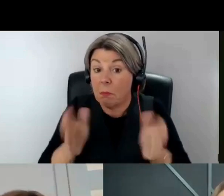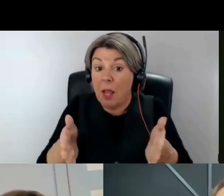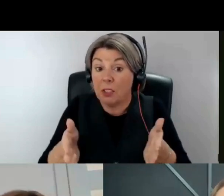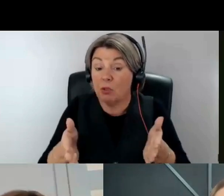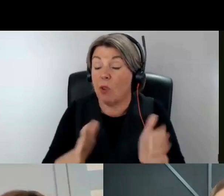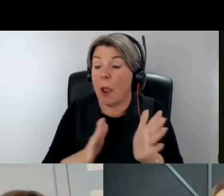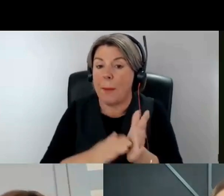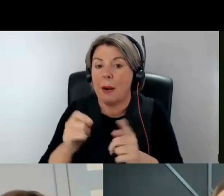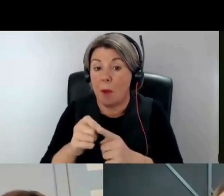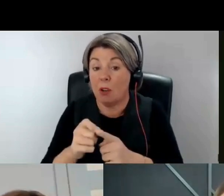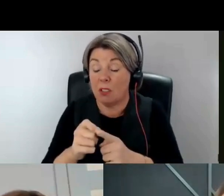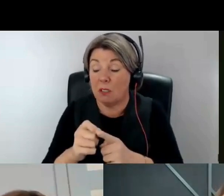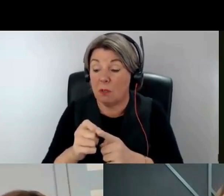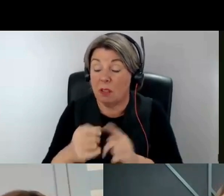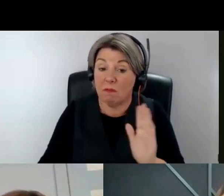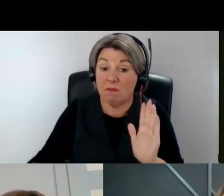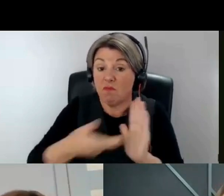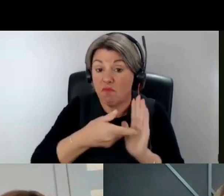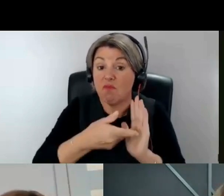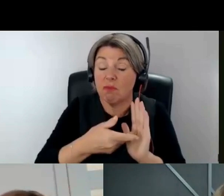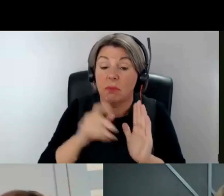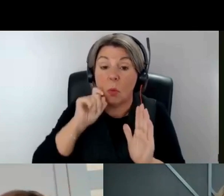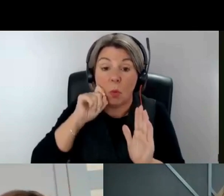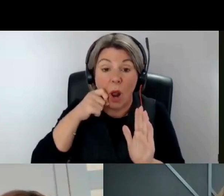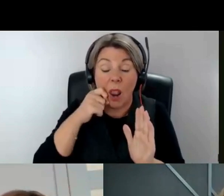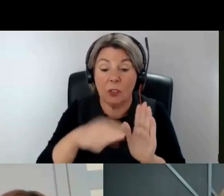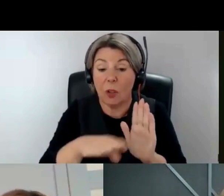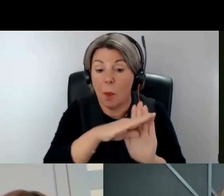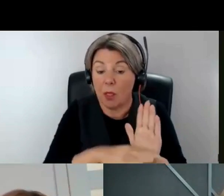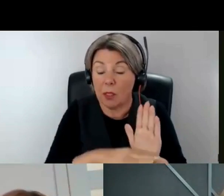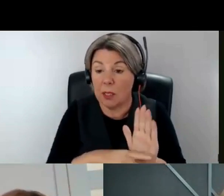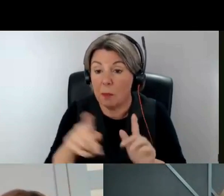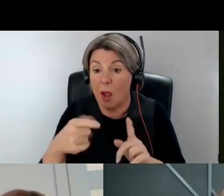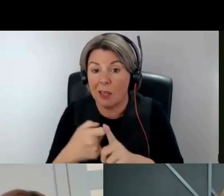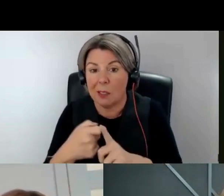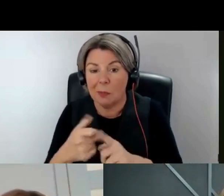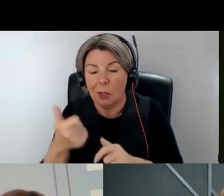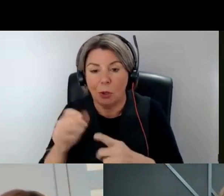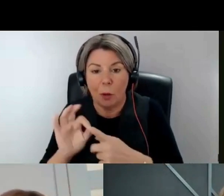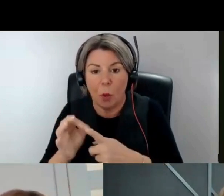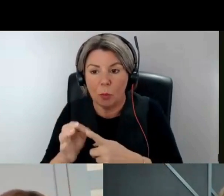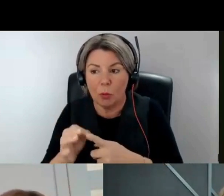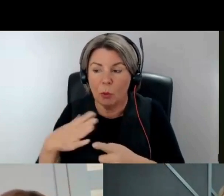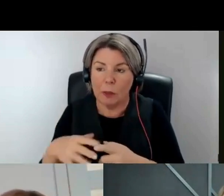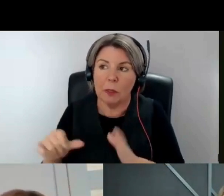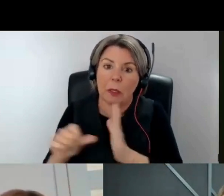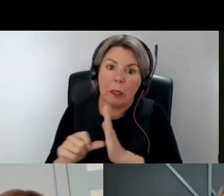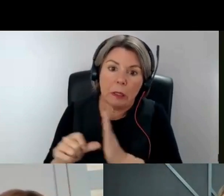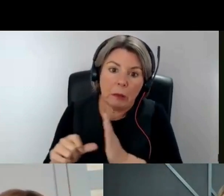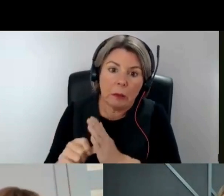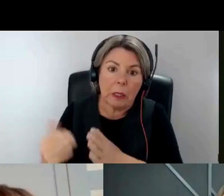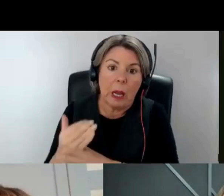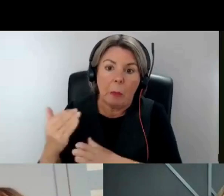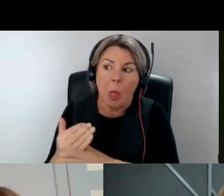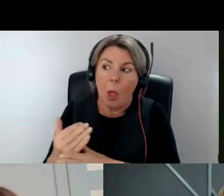I am aware that things are moving in this area, but I think Katie made a really good point there. We don't want to make things so difficult to employ